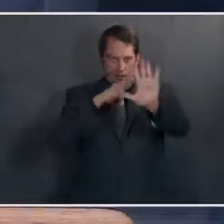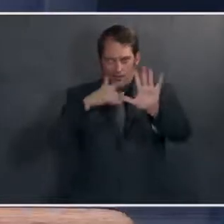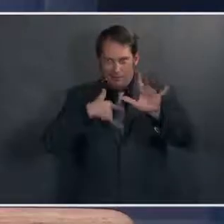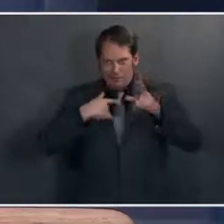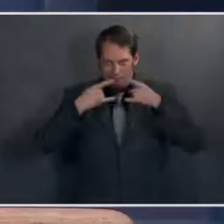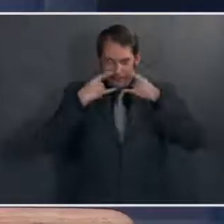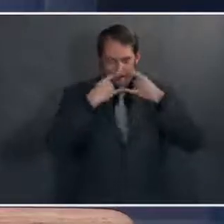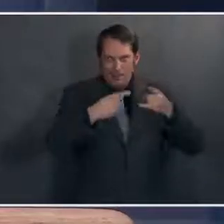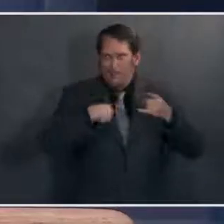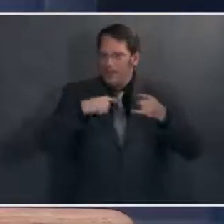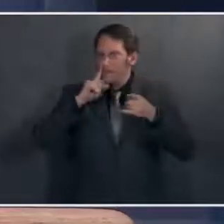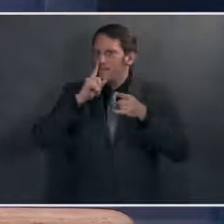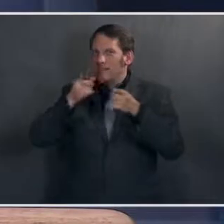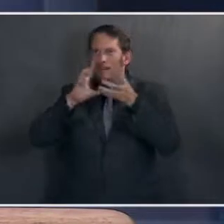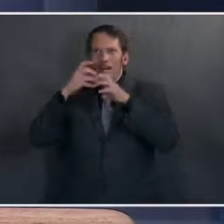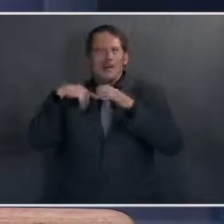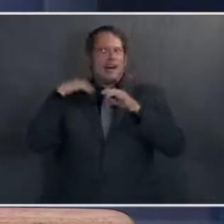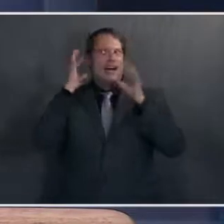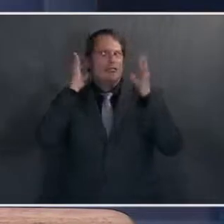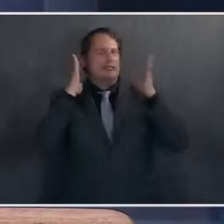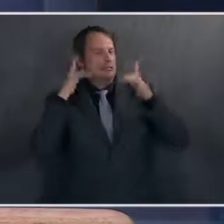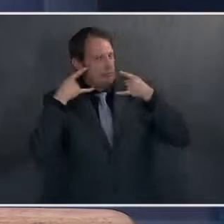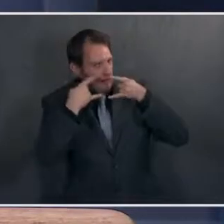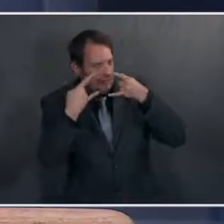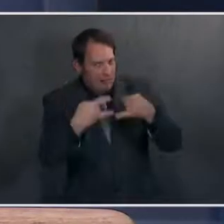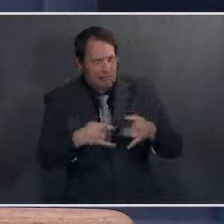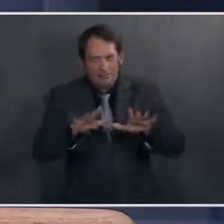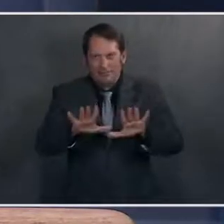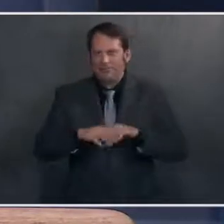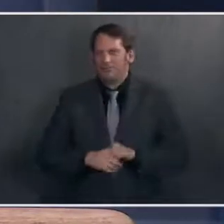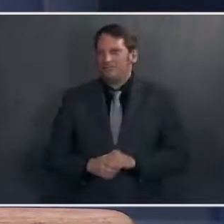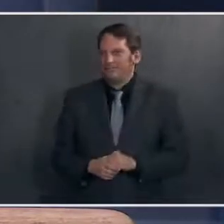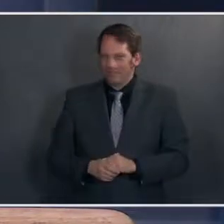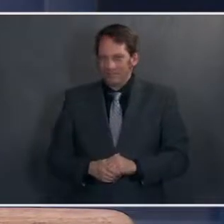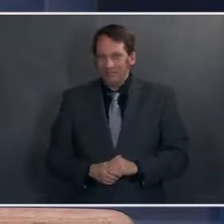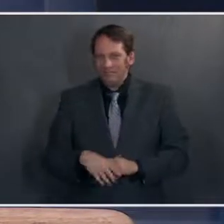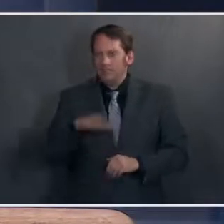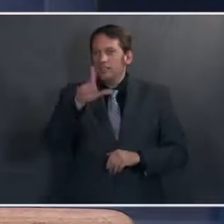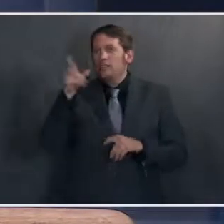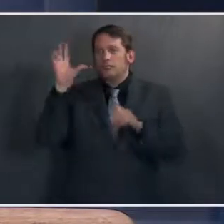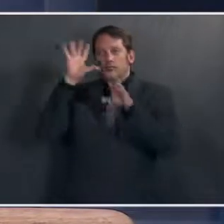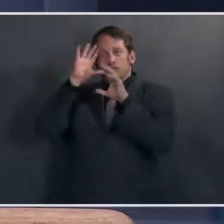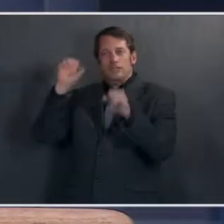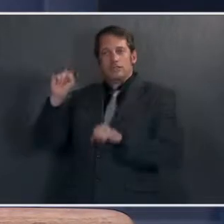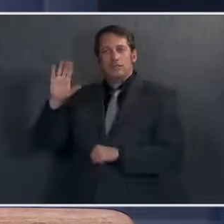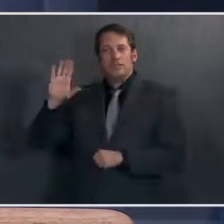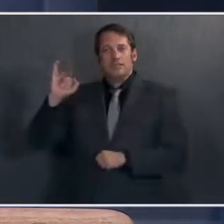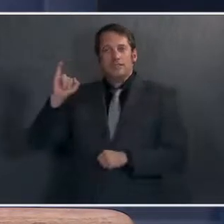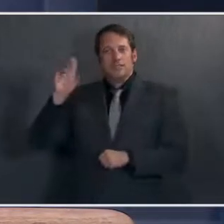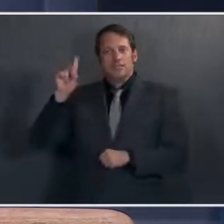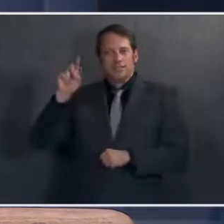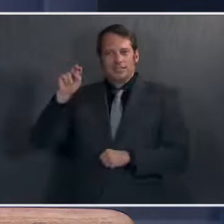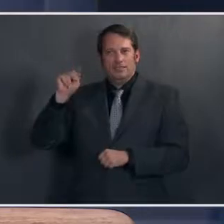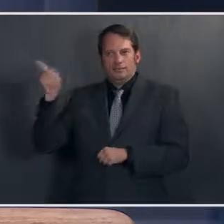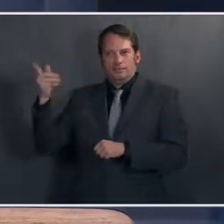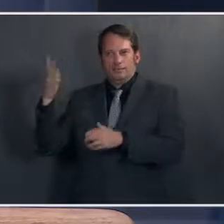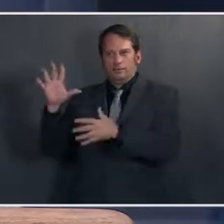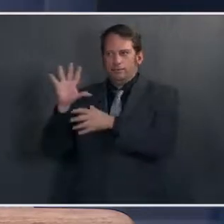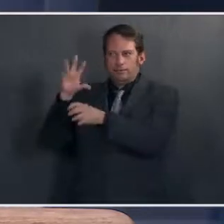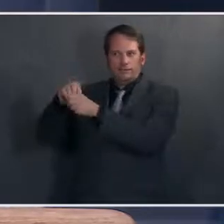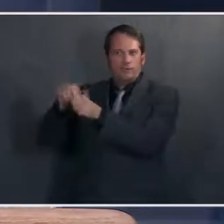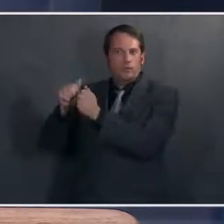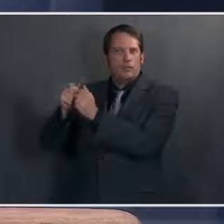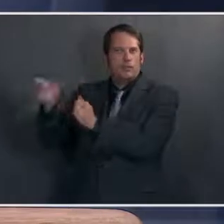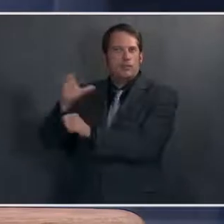Today, President Biden joined the House Democratic Caucus meeting by phone to discuss the American Rescue Plan. The president